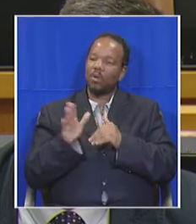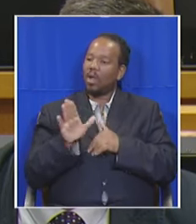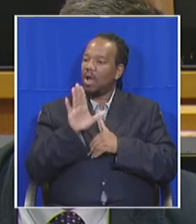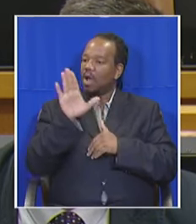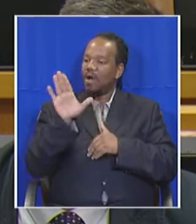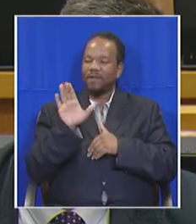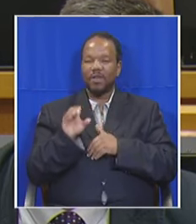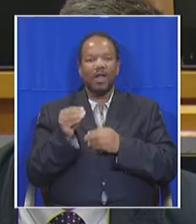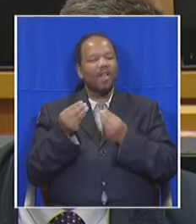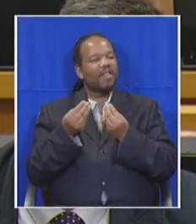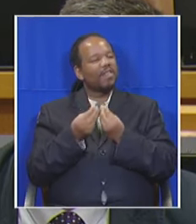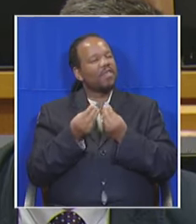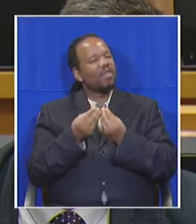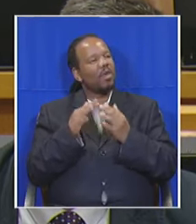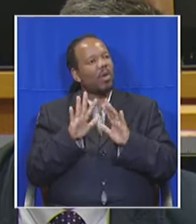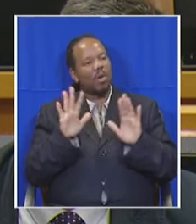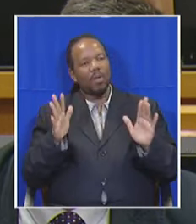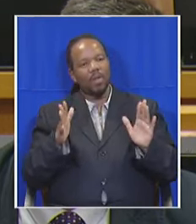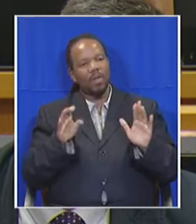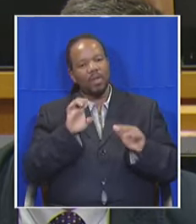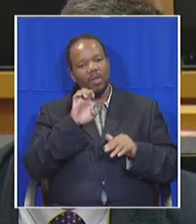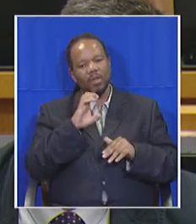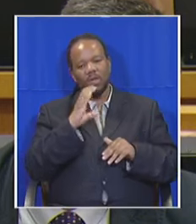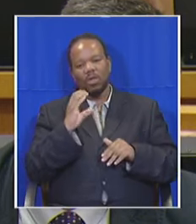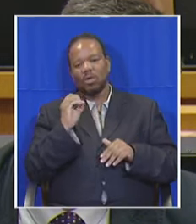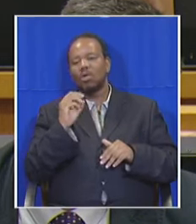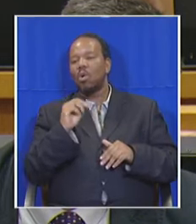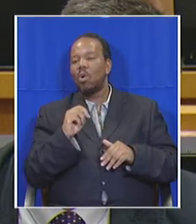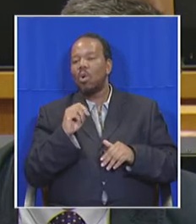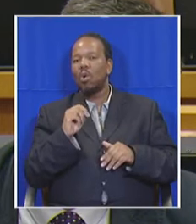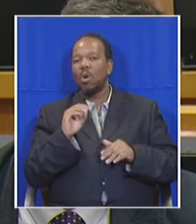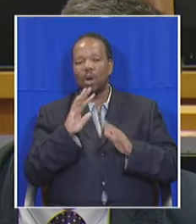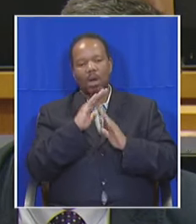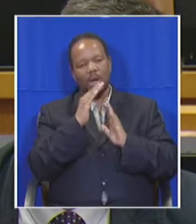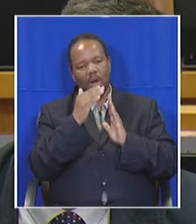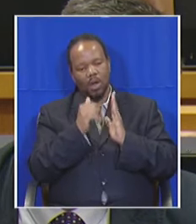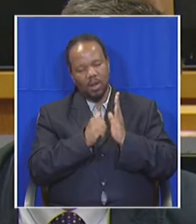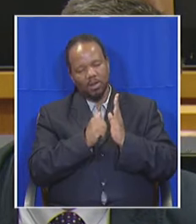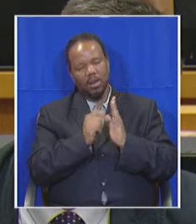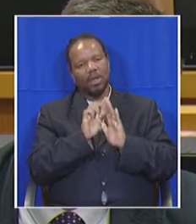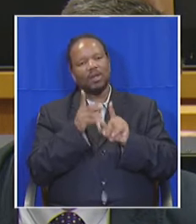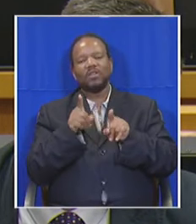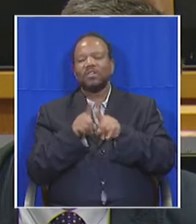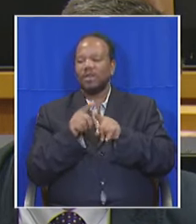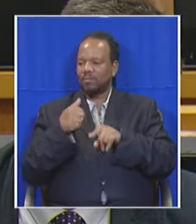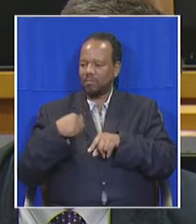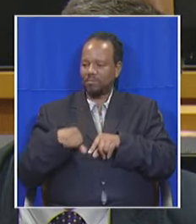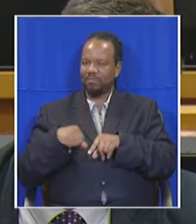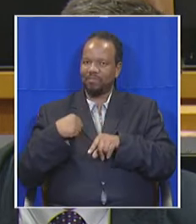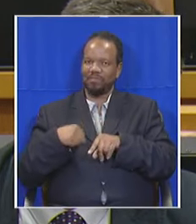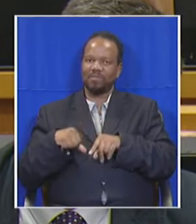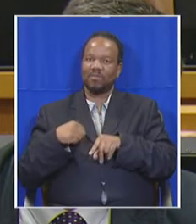events on the eco calendar. Acknowledges that in the municipality category, the award is bestowed on